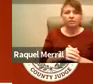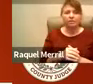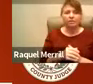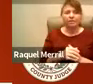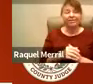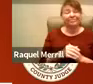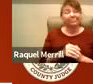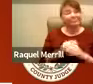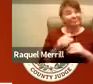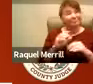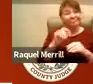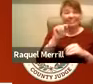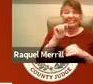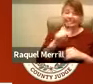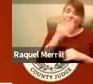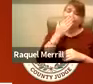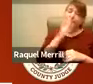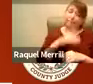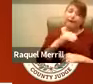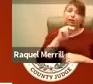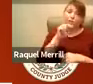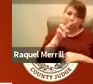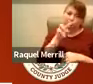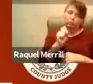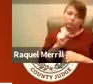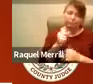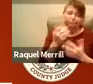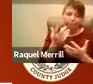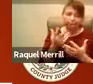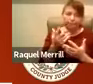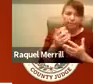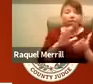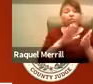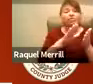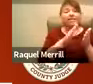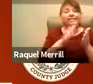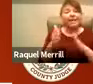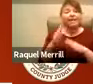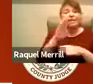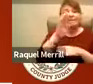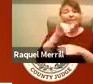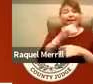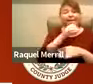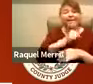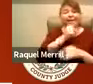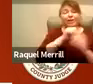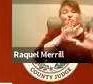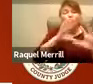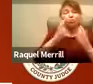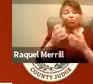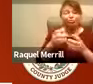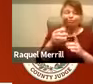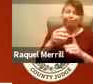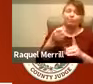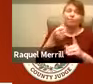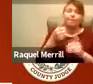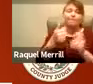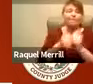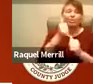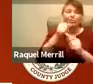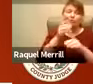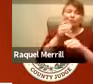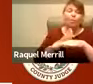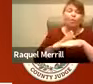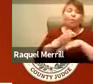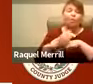However, this is the bad news, that the deaths by age group is heavily on those that are over